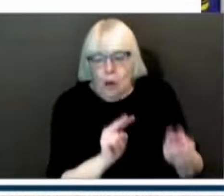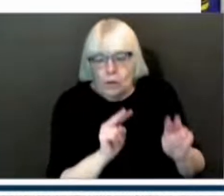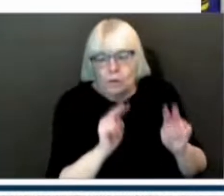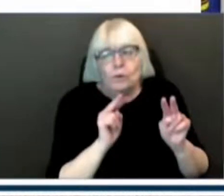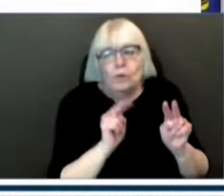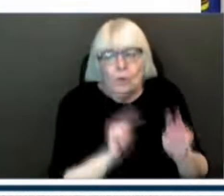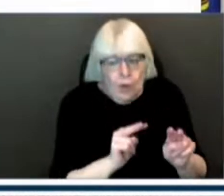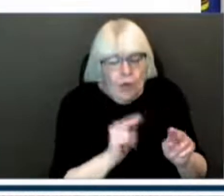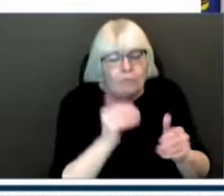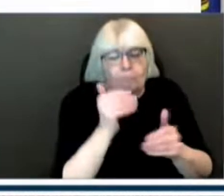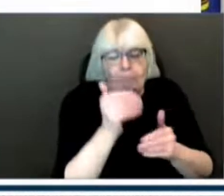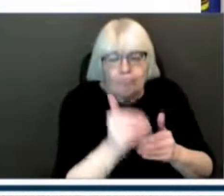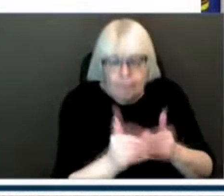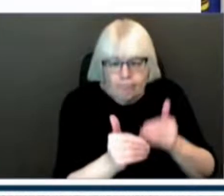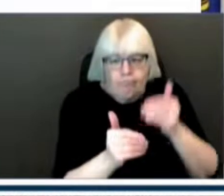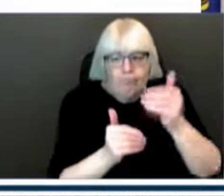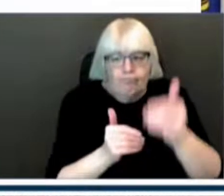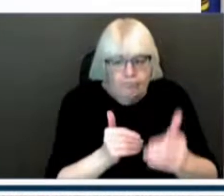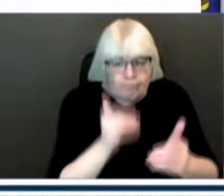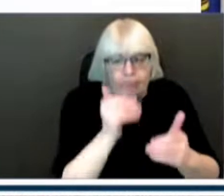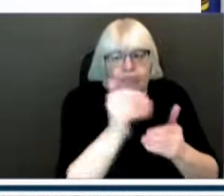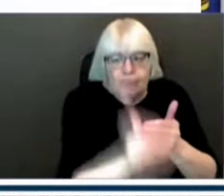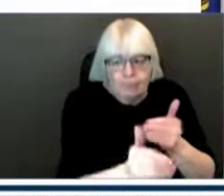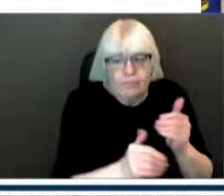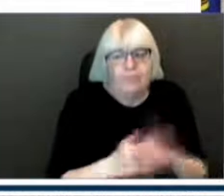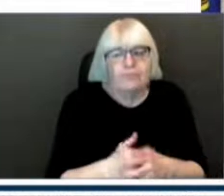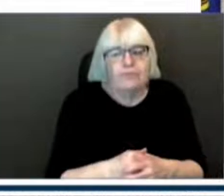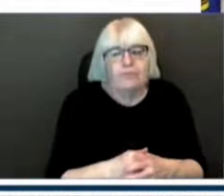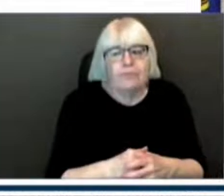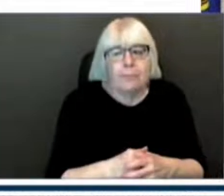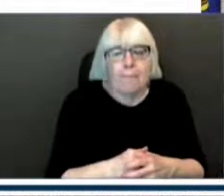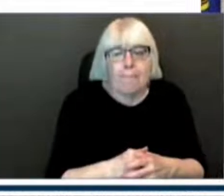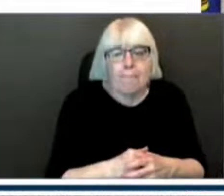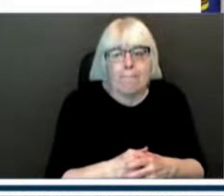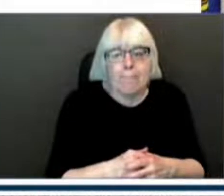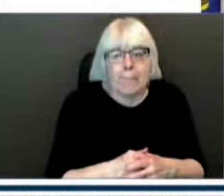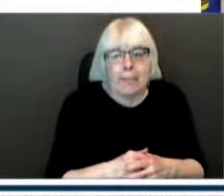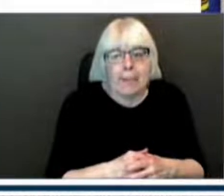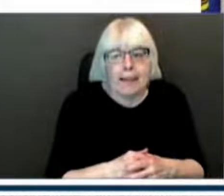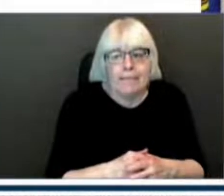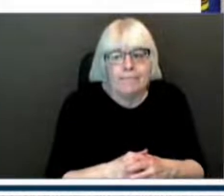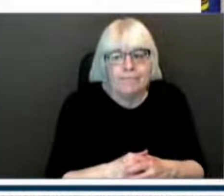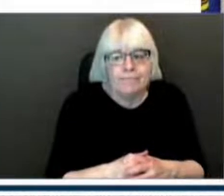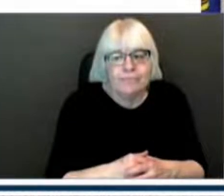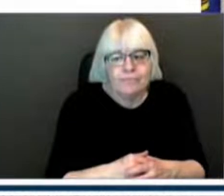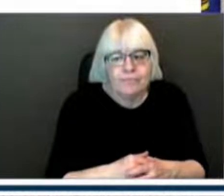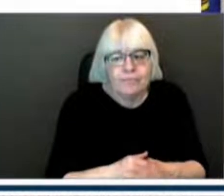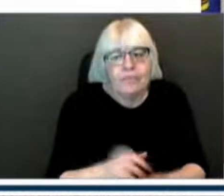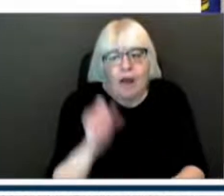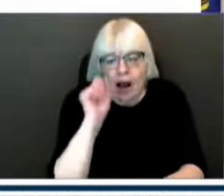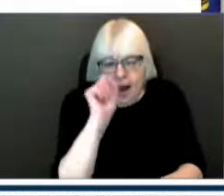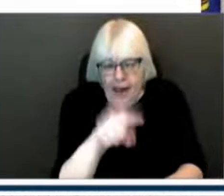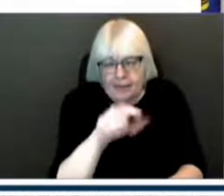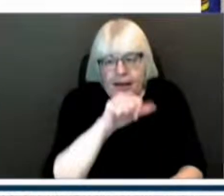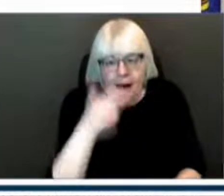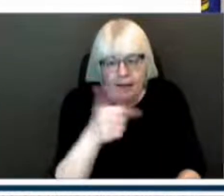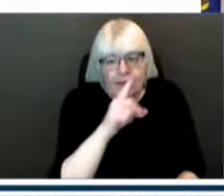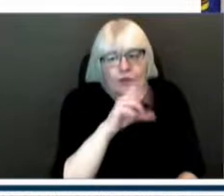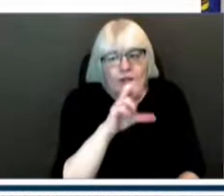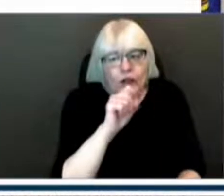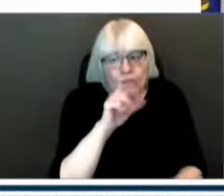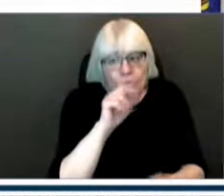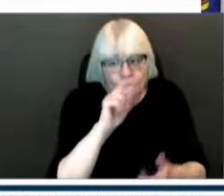follow-up. Thank you. Again, for Dr. Strang, I guess if phase 3 is the final stage, how can